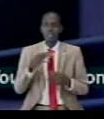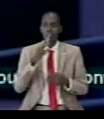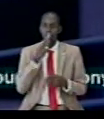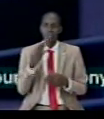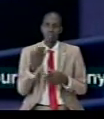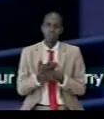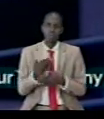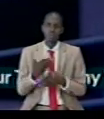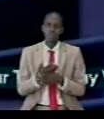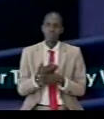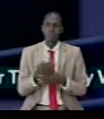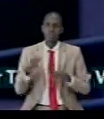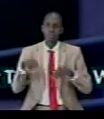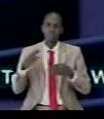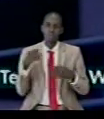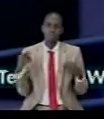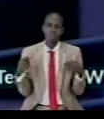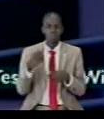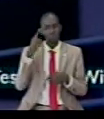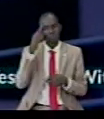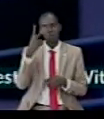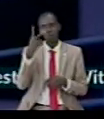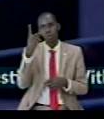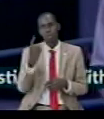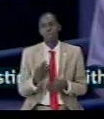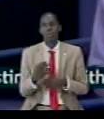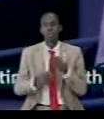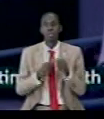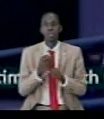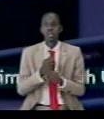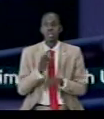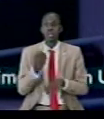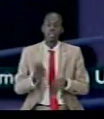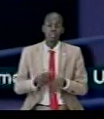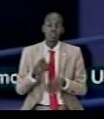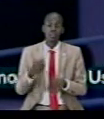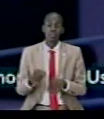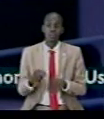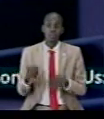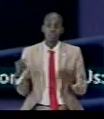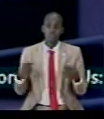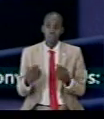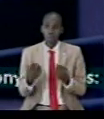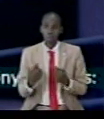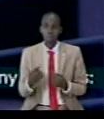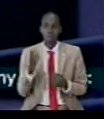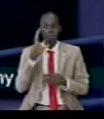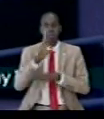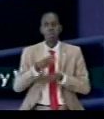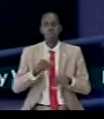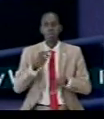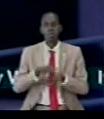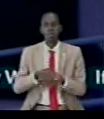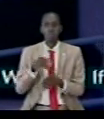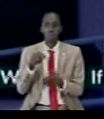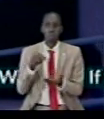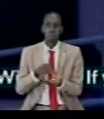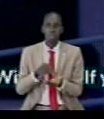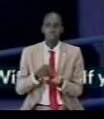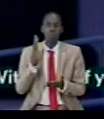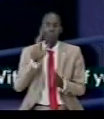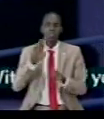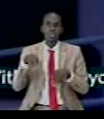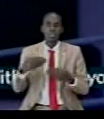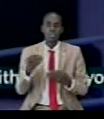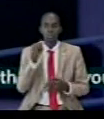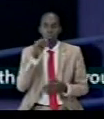2.5 years. Ese yen tin dun mi. To ba tin dun mi be yen ma pe awon nurse an fun mi ni abere te wa fi relief fun mi. Won ni eleyo